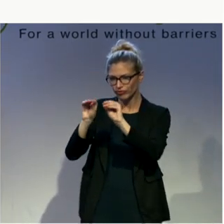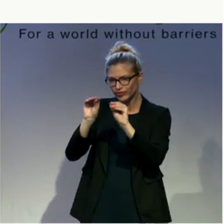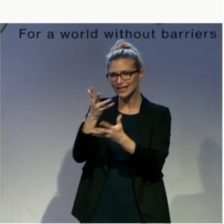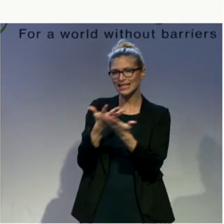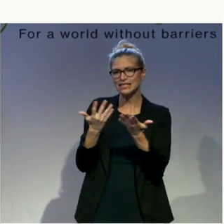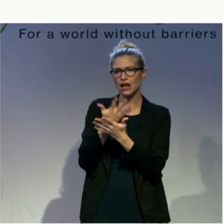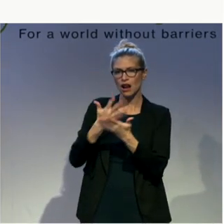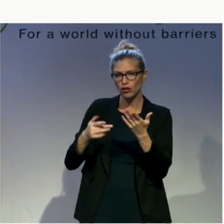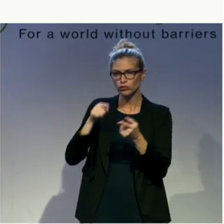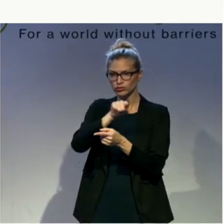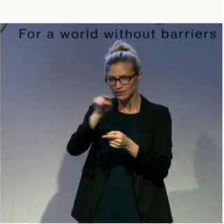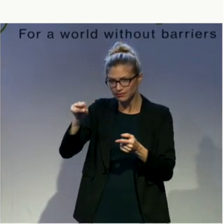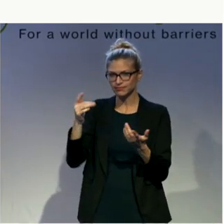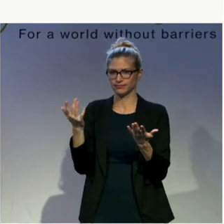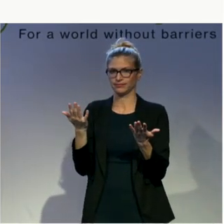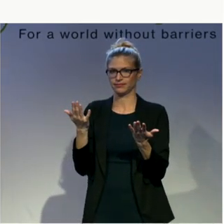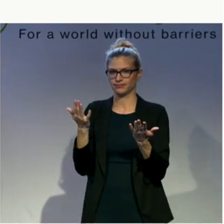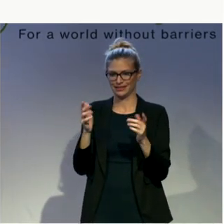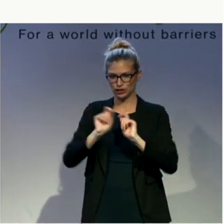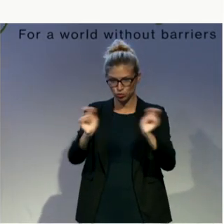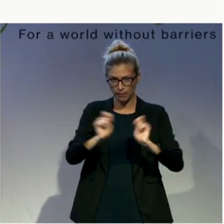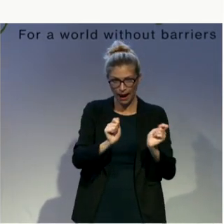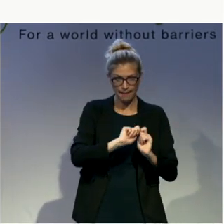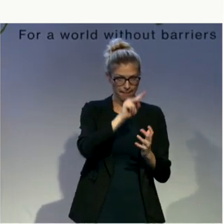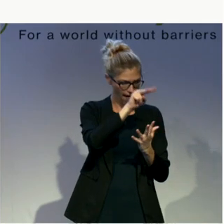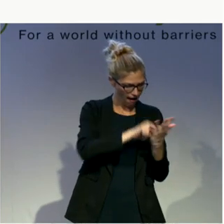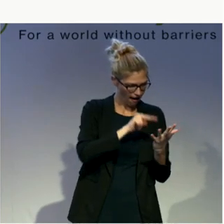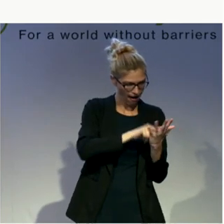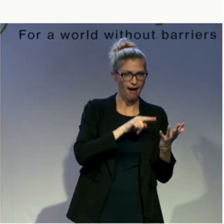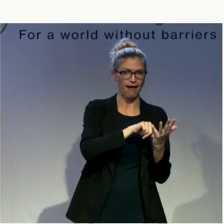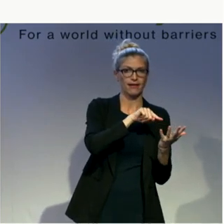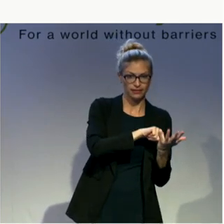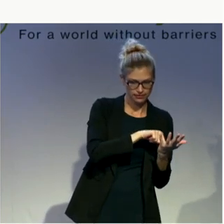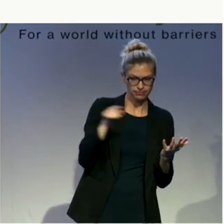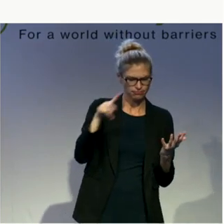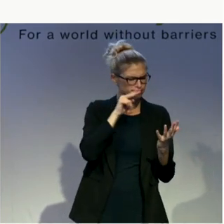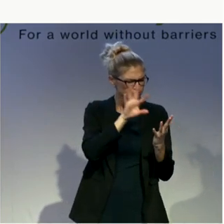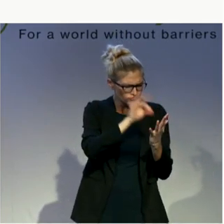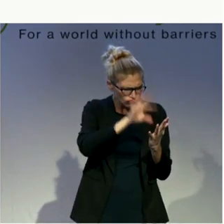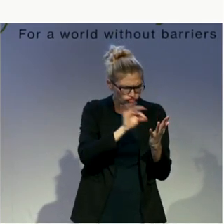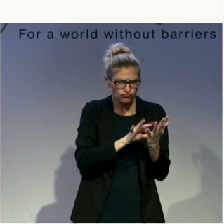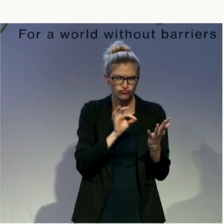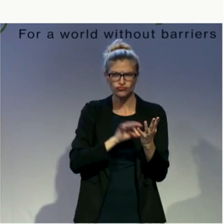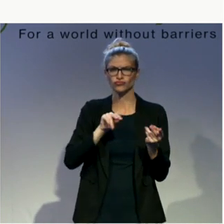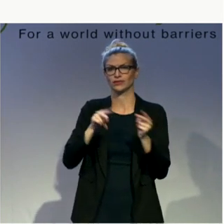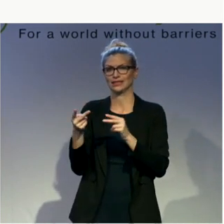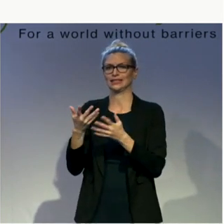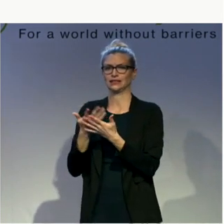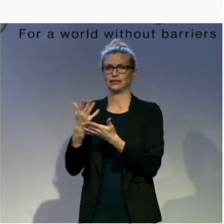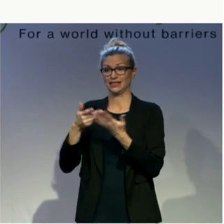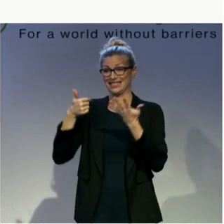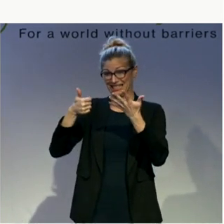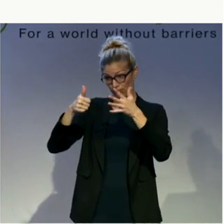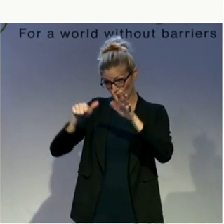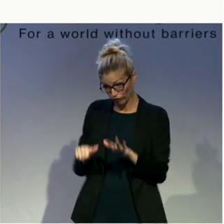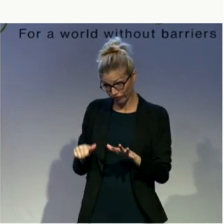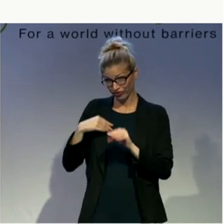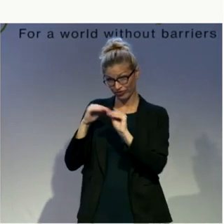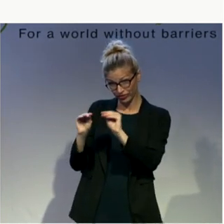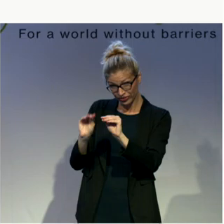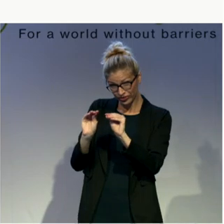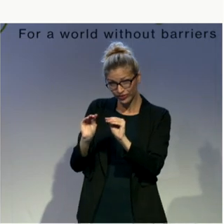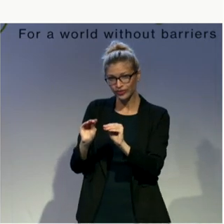their articles and their news and gave them feedback. And after this half year, they were able to do this daily